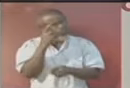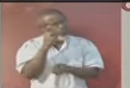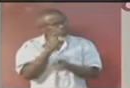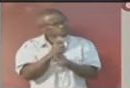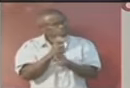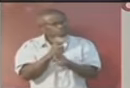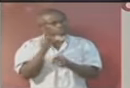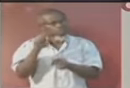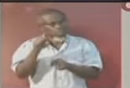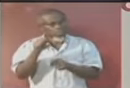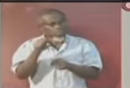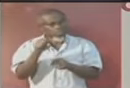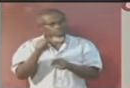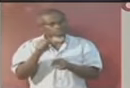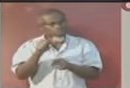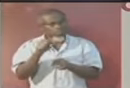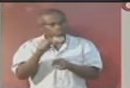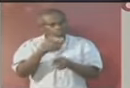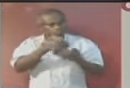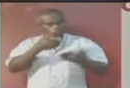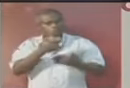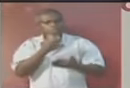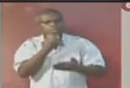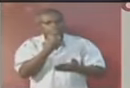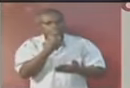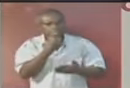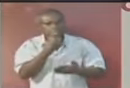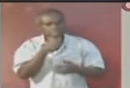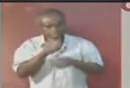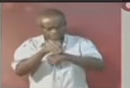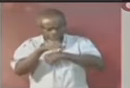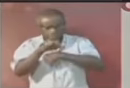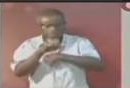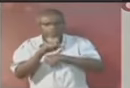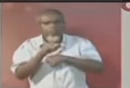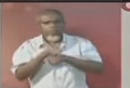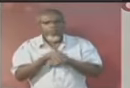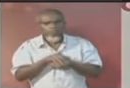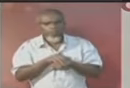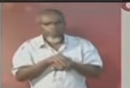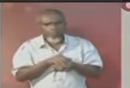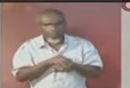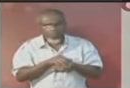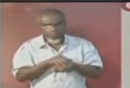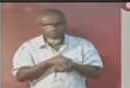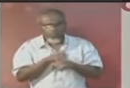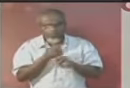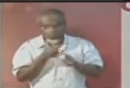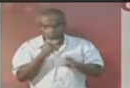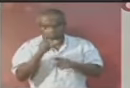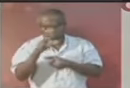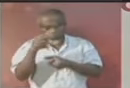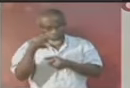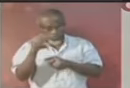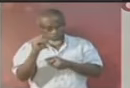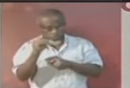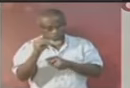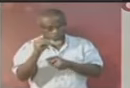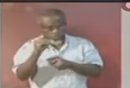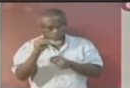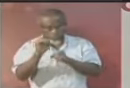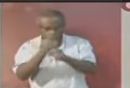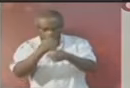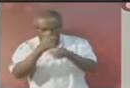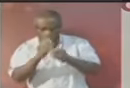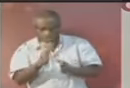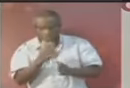The recommendation initially is 8 to 12 weeks from WHO, remembering that the manufacturer had originally said 4